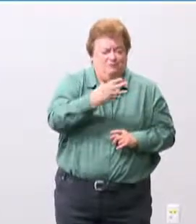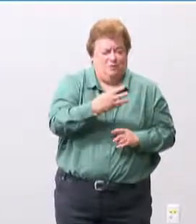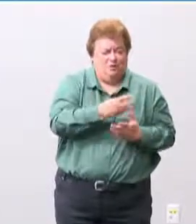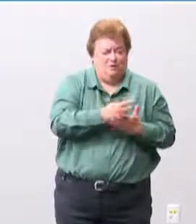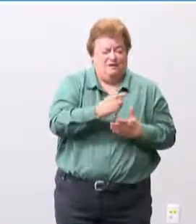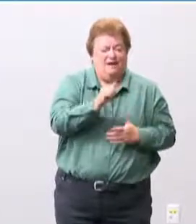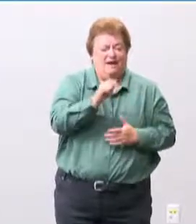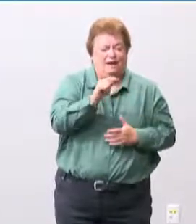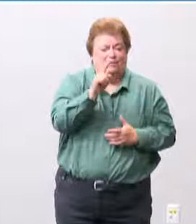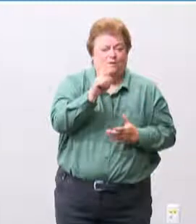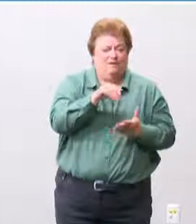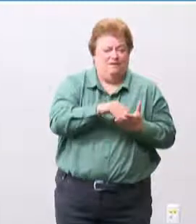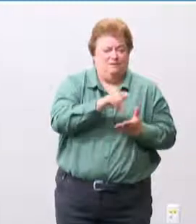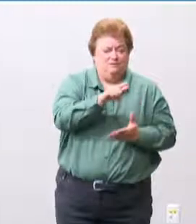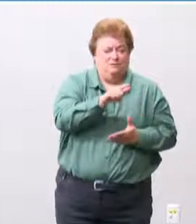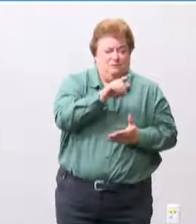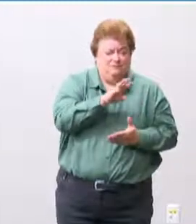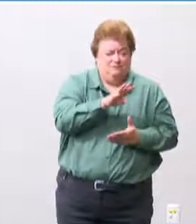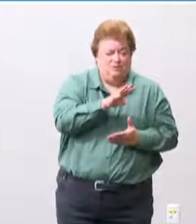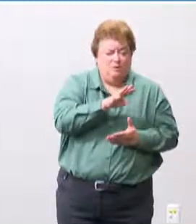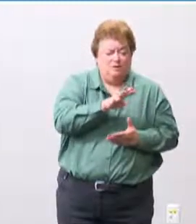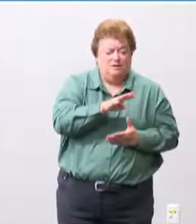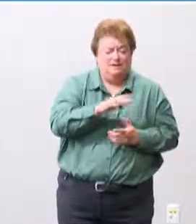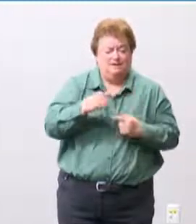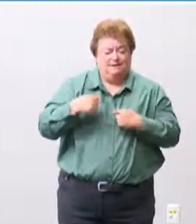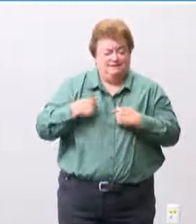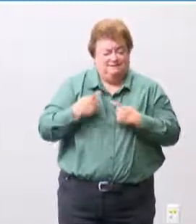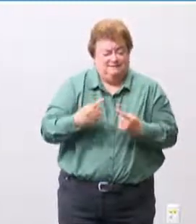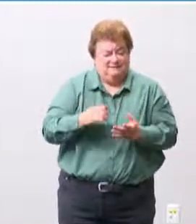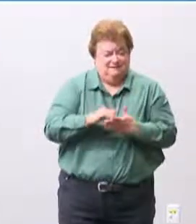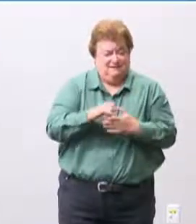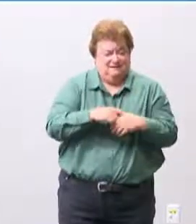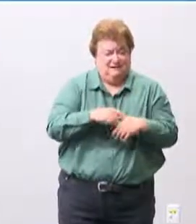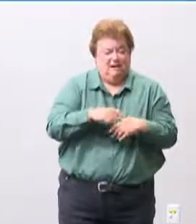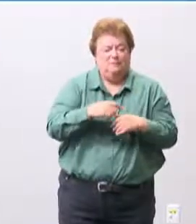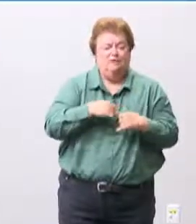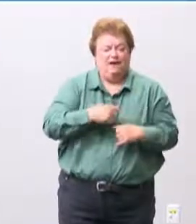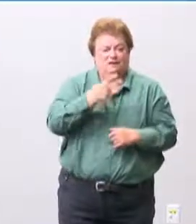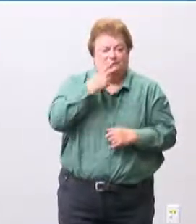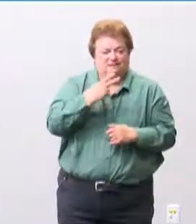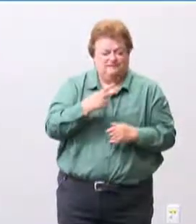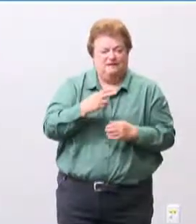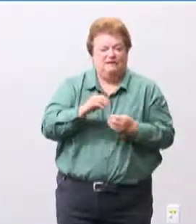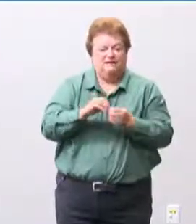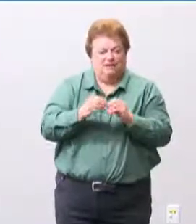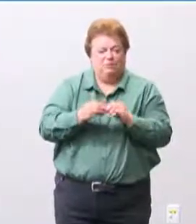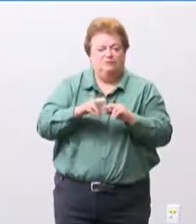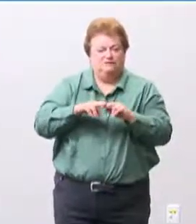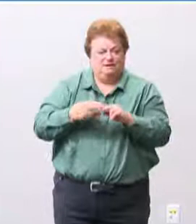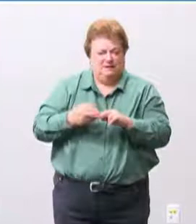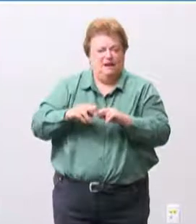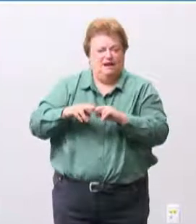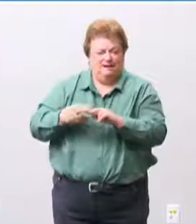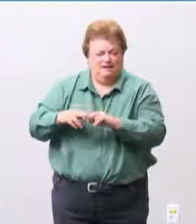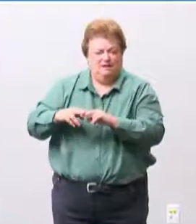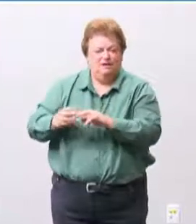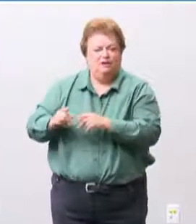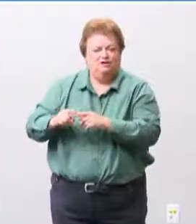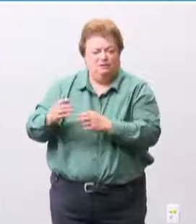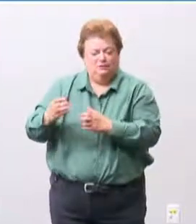at 1,024. Since then, we have been seeing steady weekly declines down to